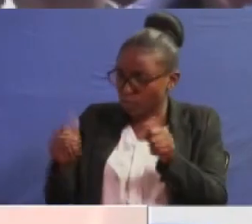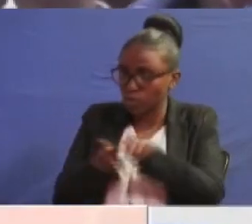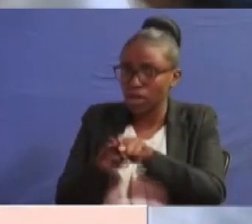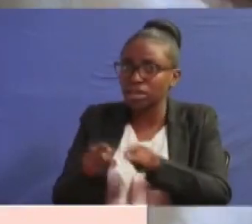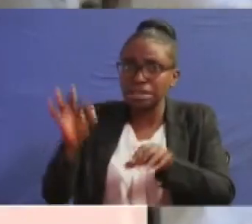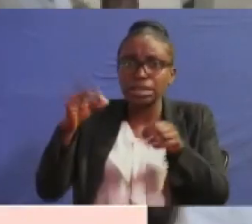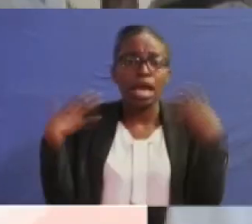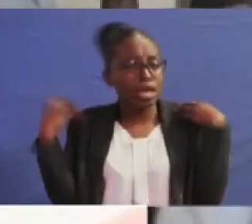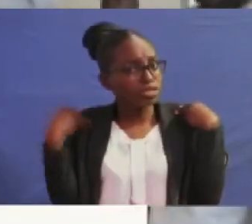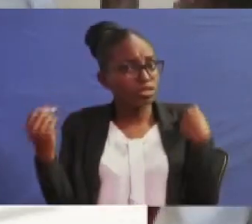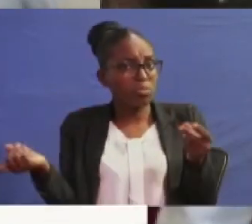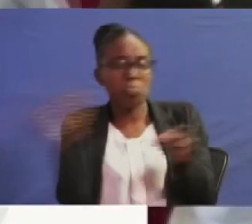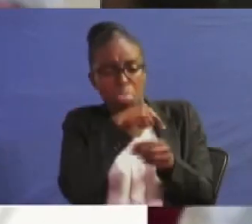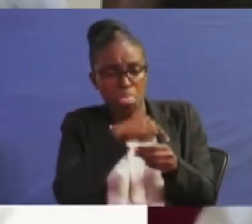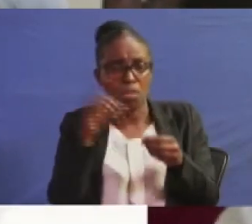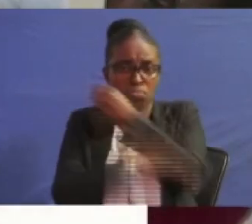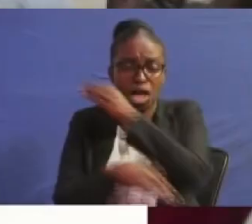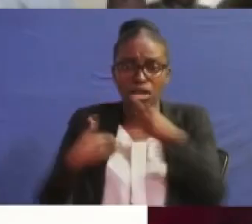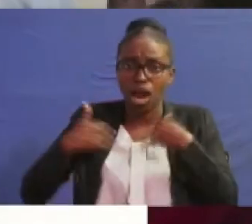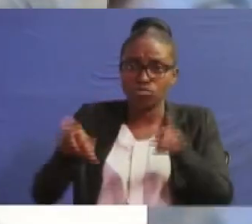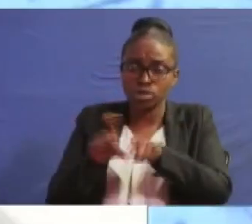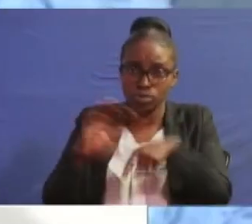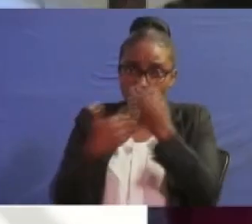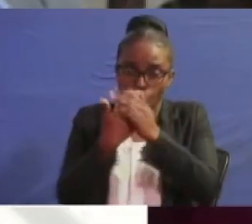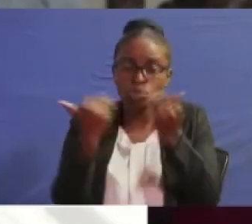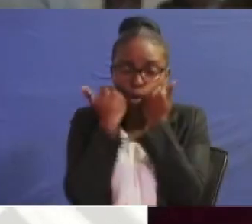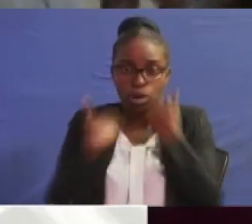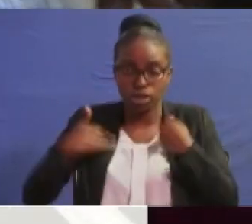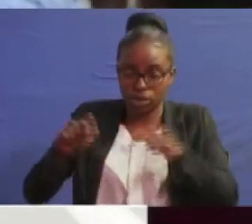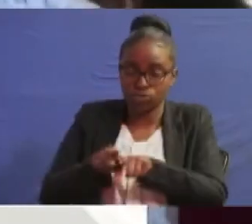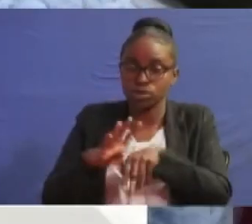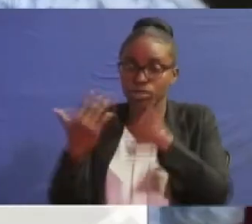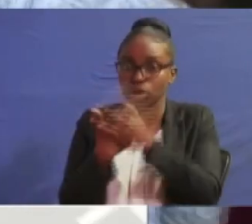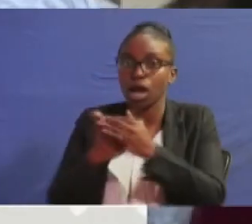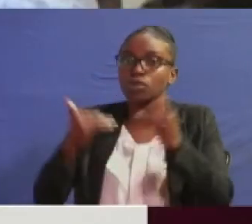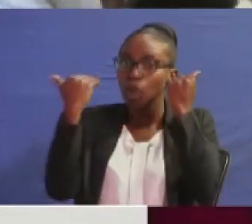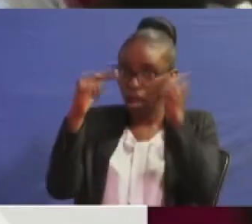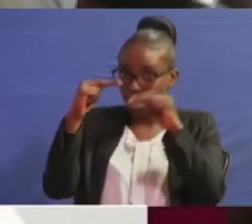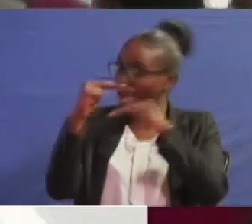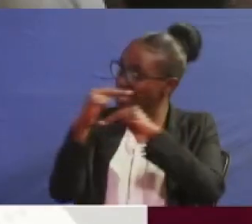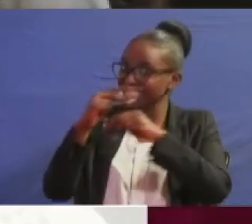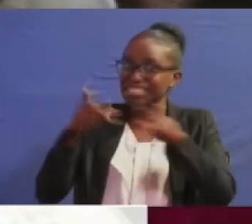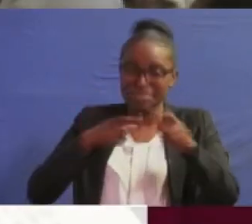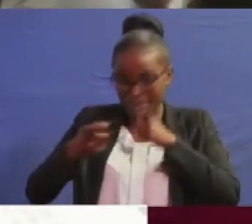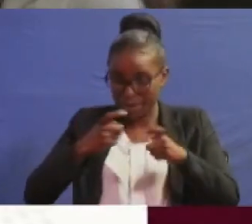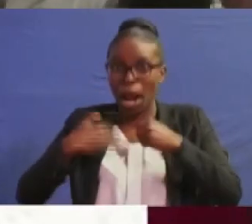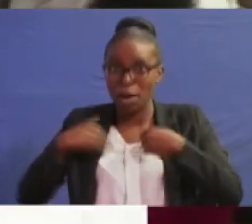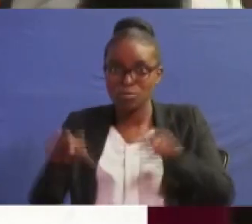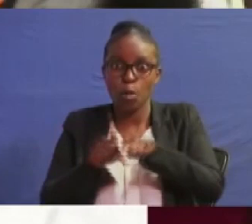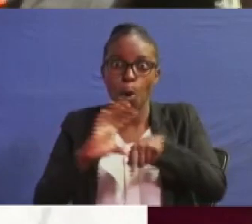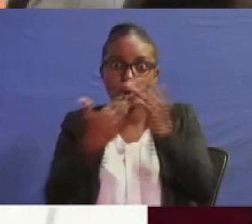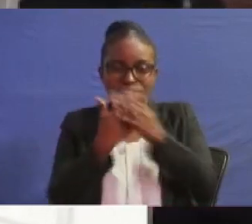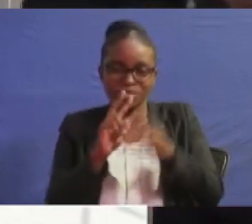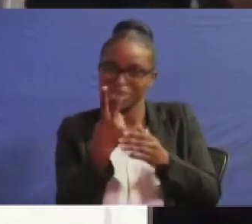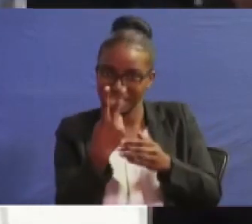gushi. This come at the backdrop of a court order issued from the High Court directing that Parliament should organize for a second round